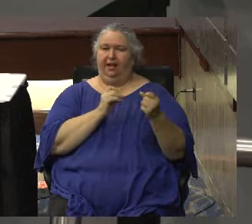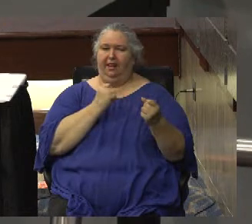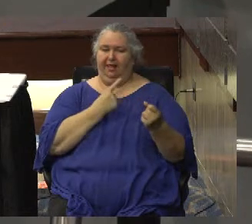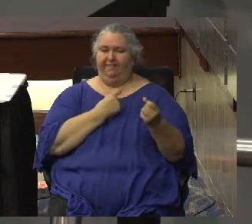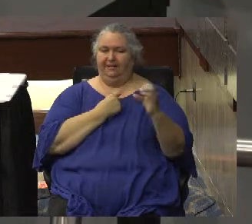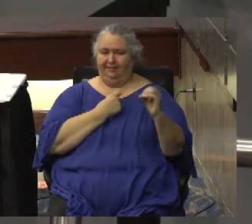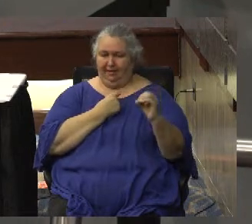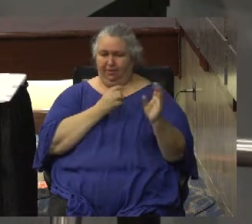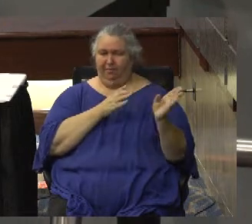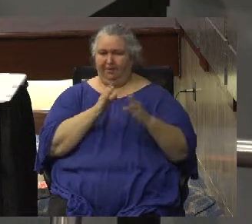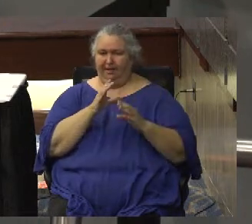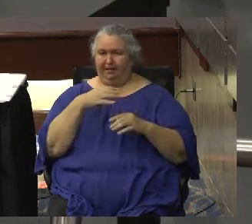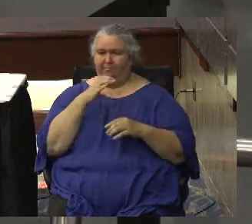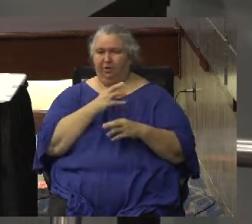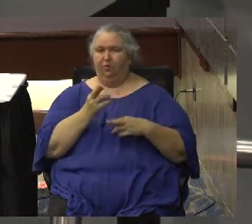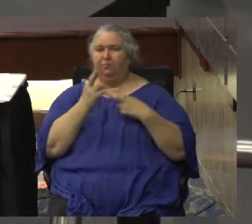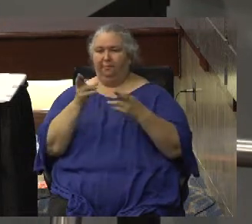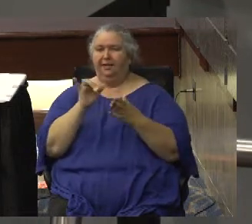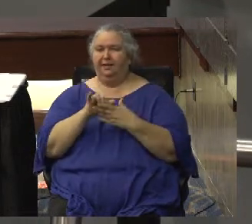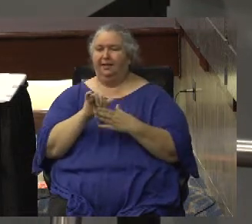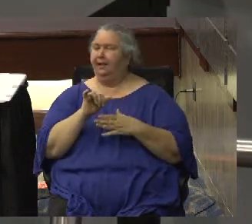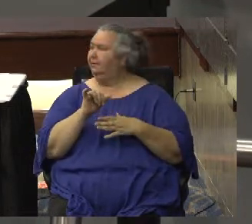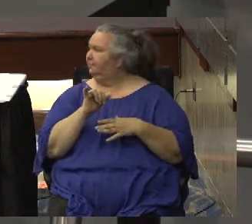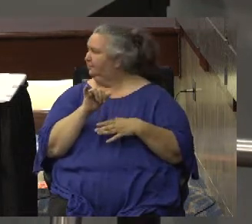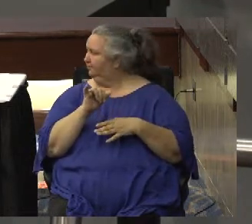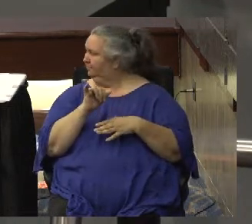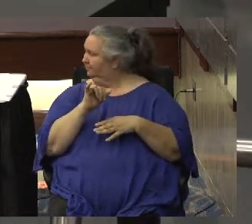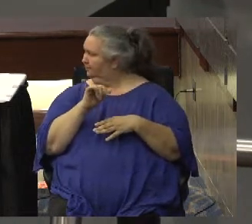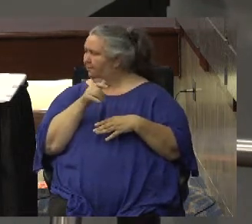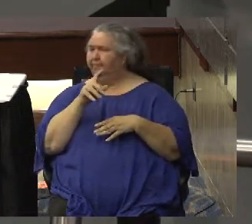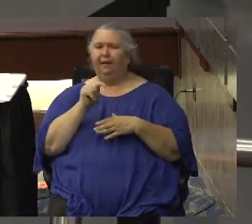Commission recommended that the plat be approved.